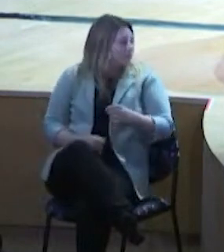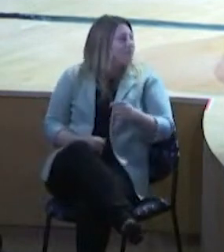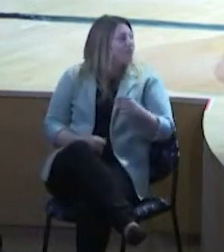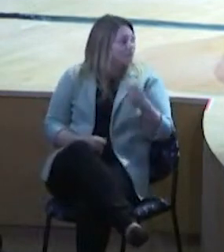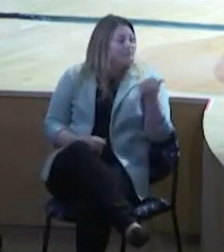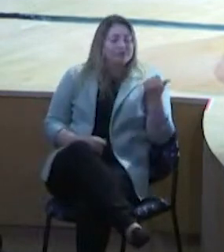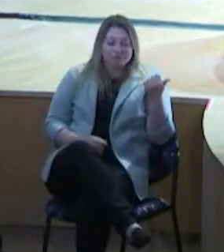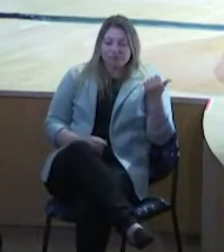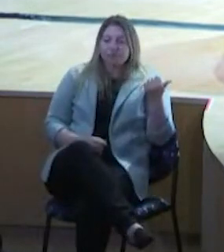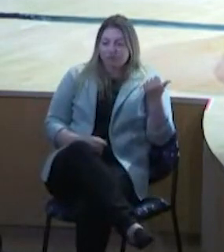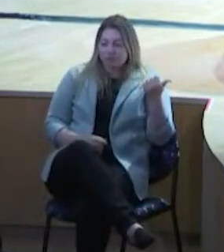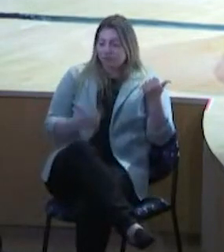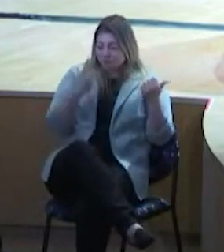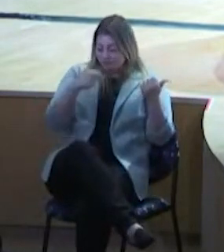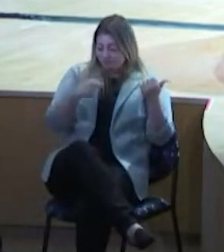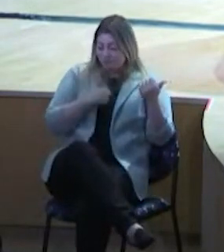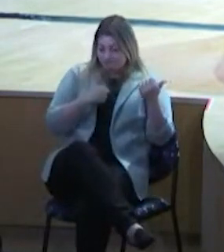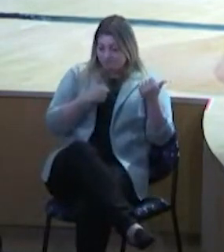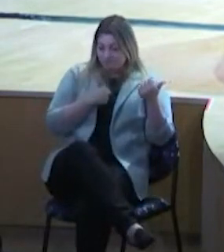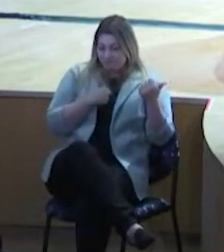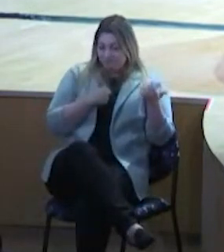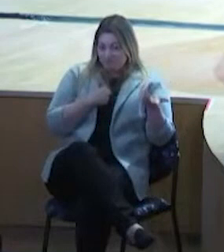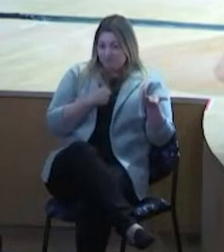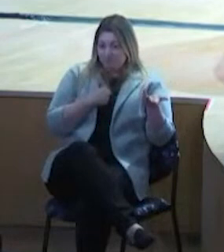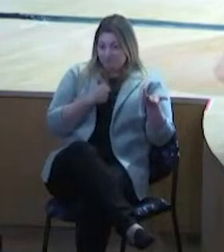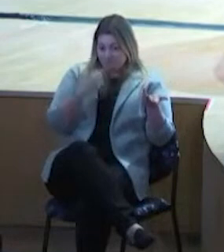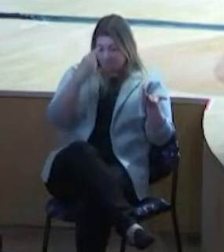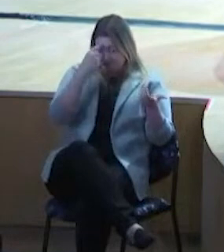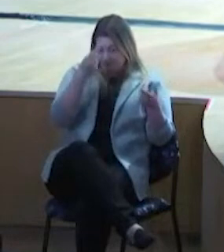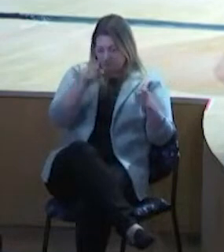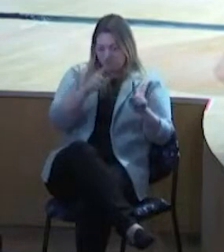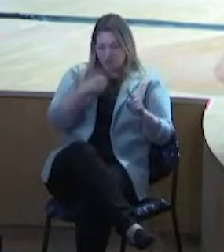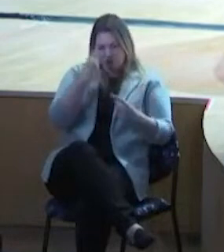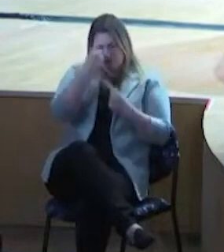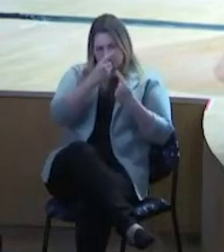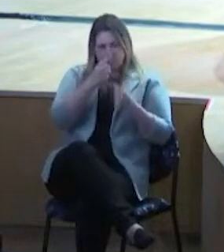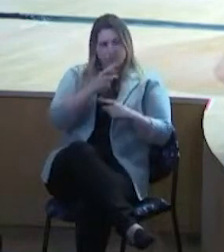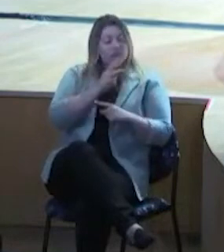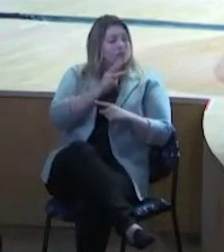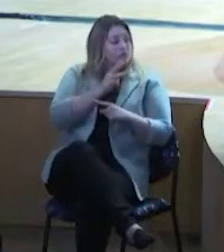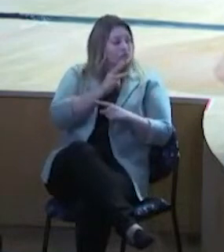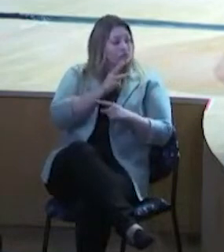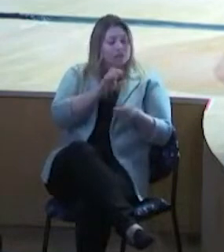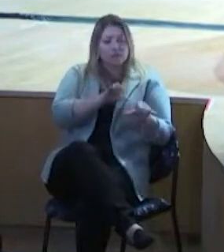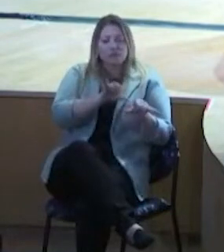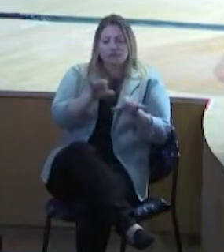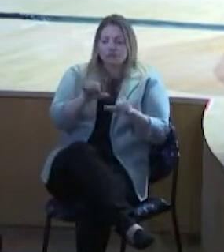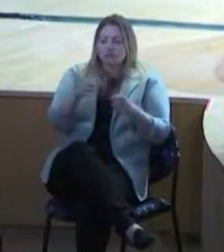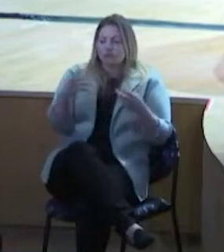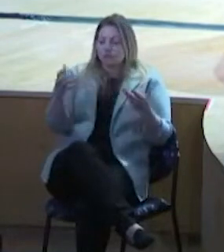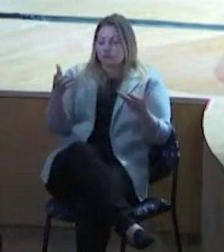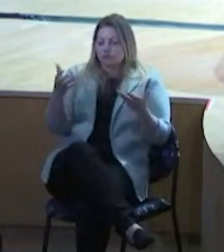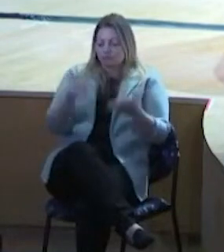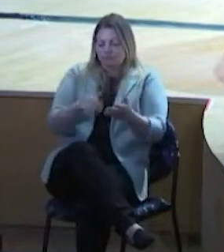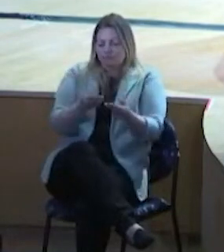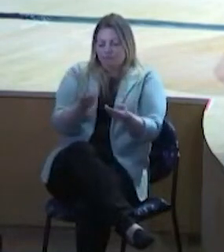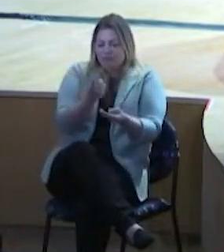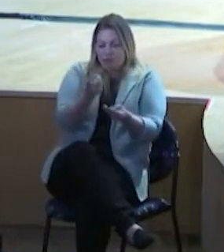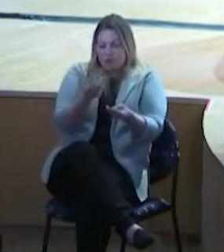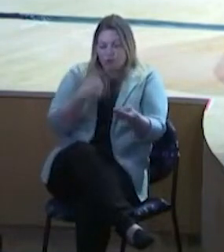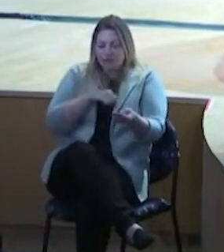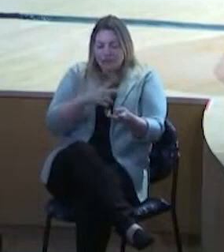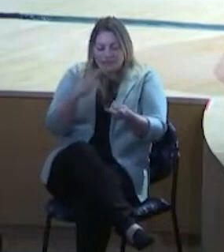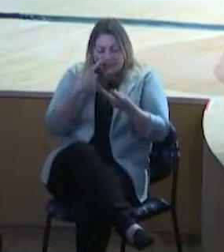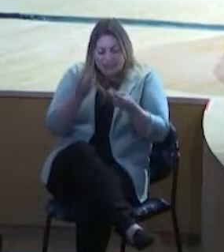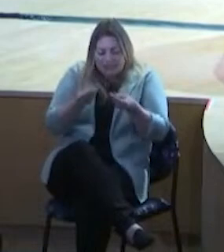Yeah, for me, I think when we think about water, it's that like that tangible thing we see. But I